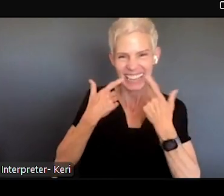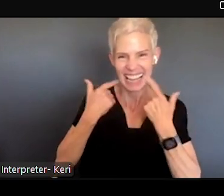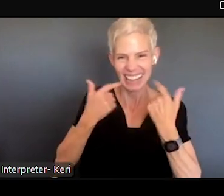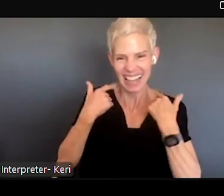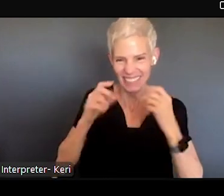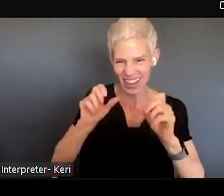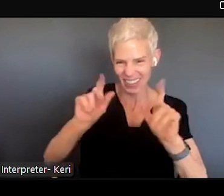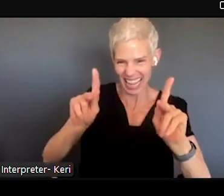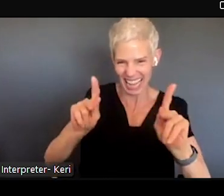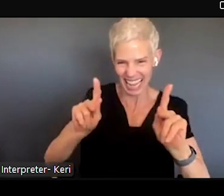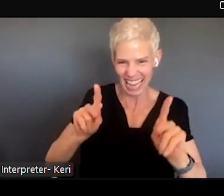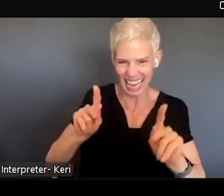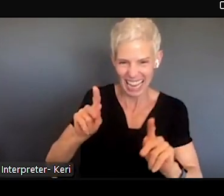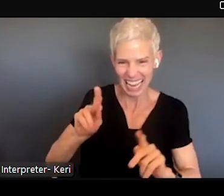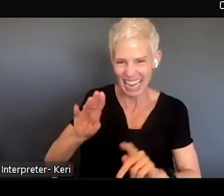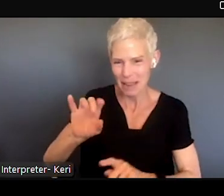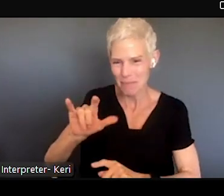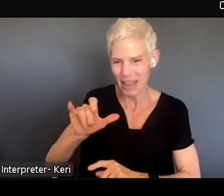today.